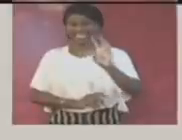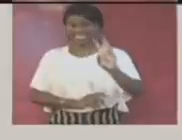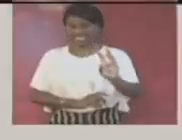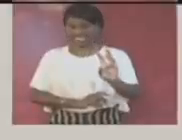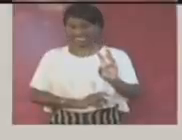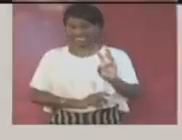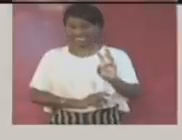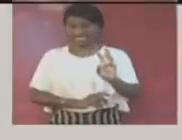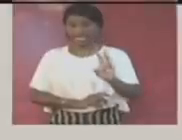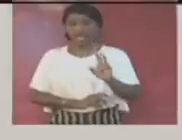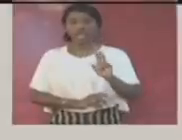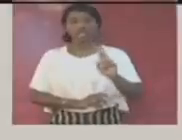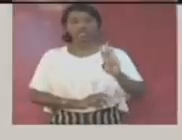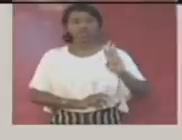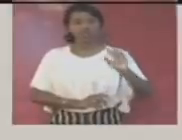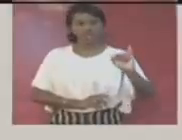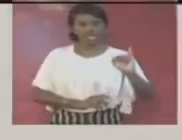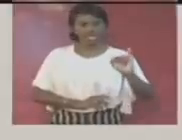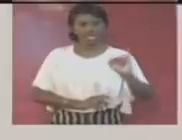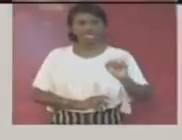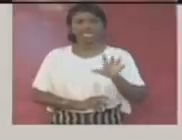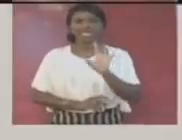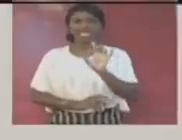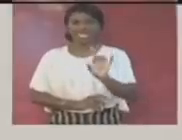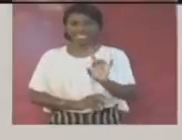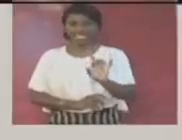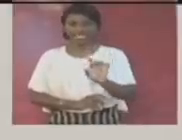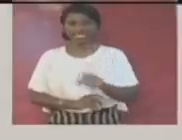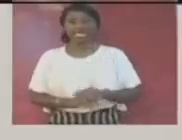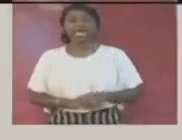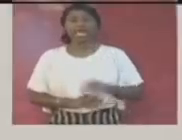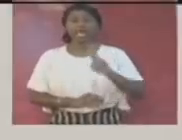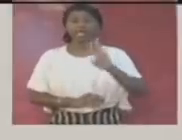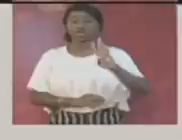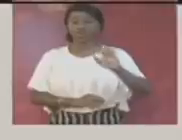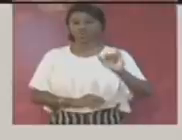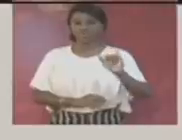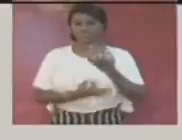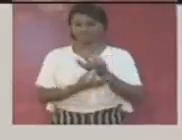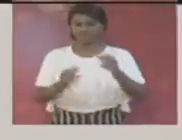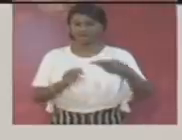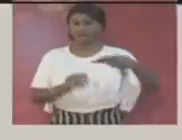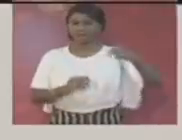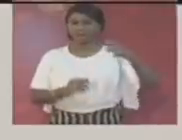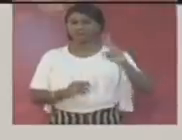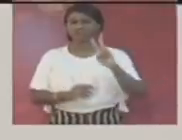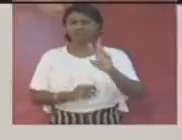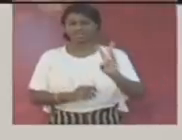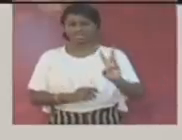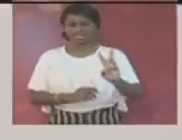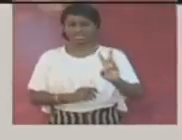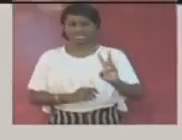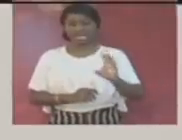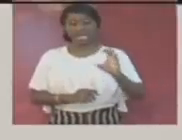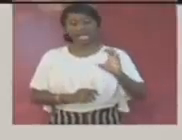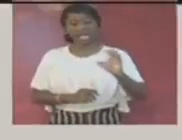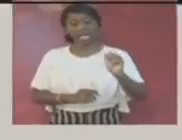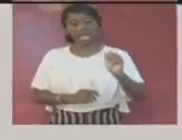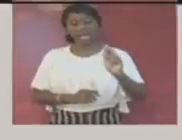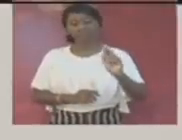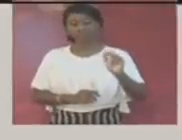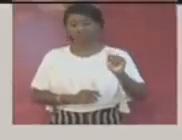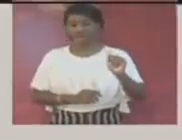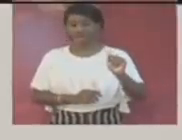persons, UWI Canada Hall 8, UWI Freedom Hall 26, Cara Suites 9, Cara Suites